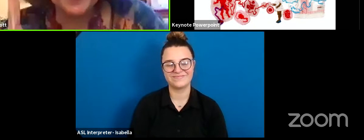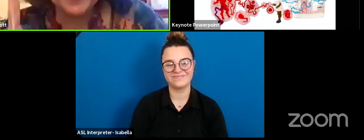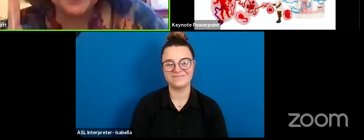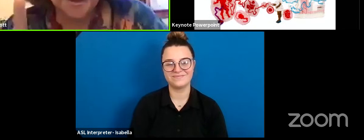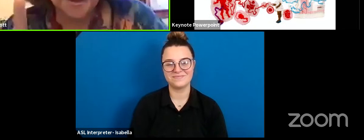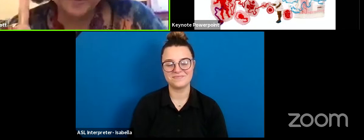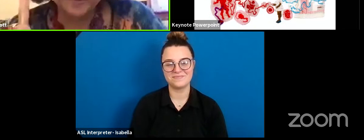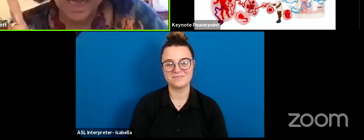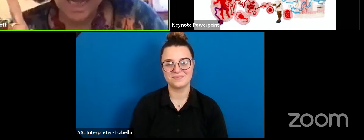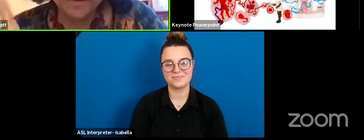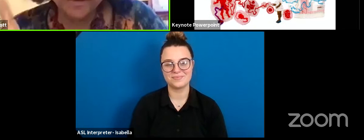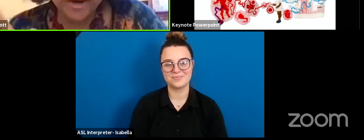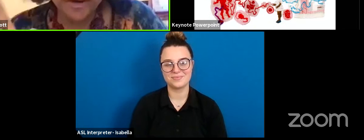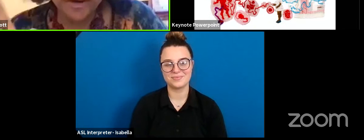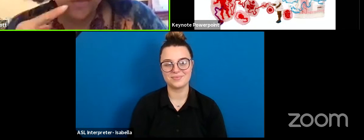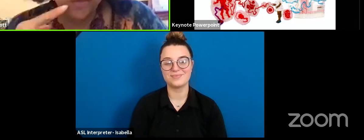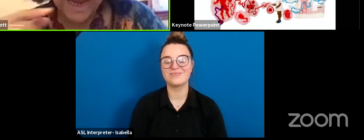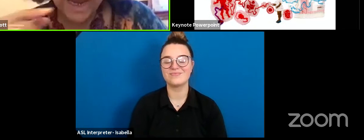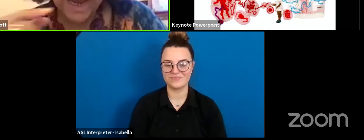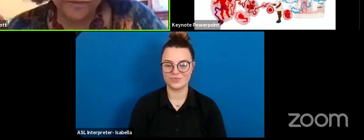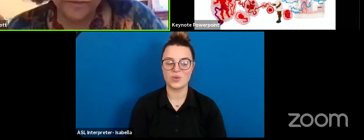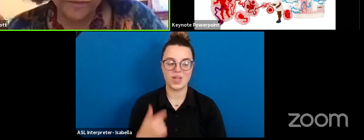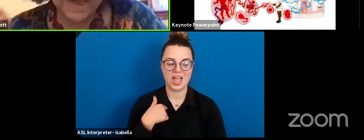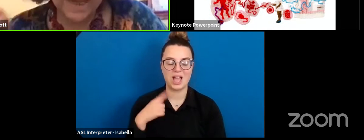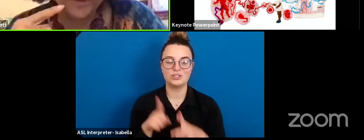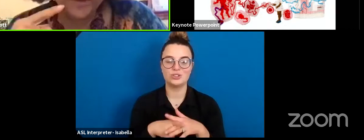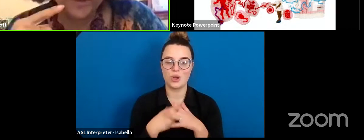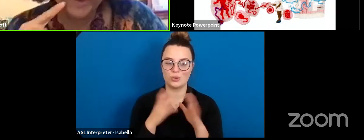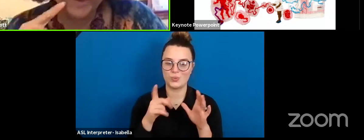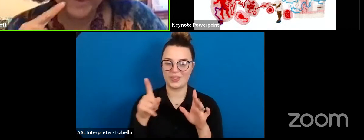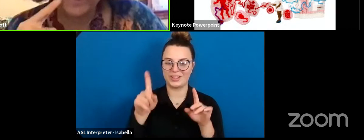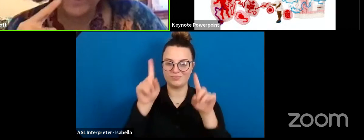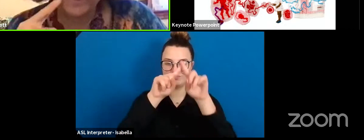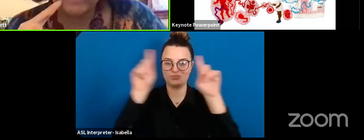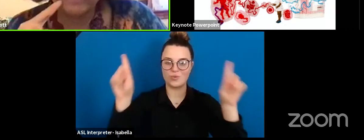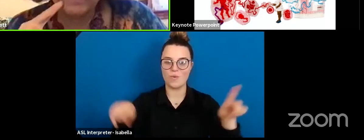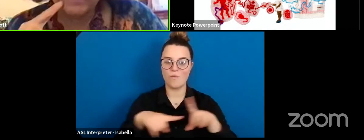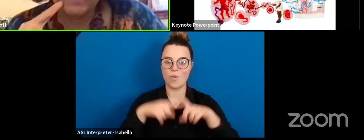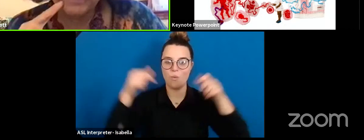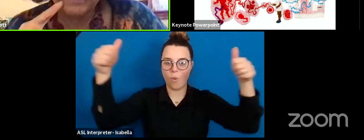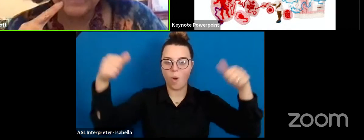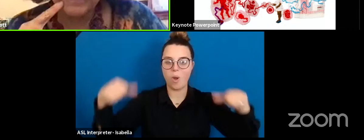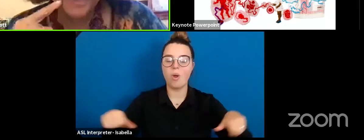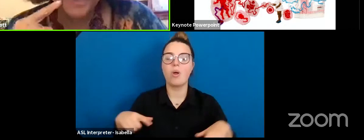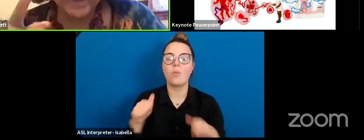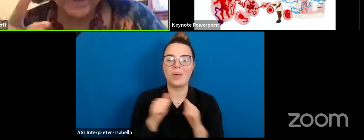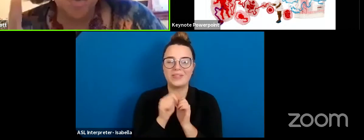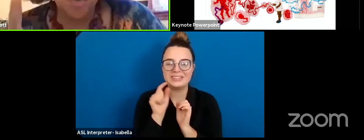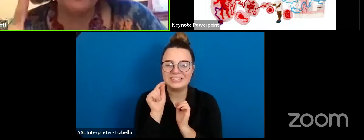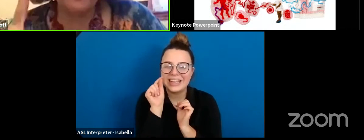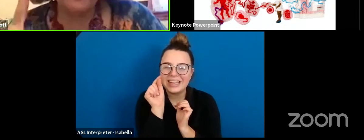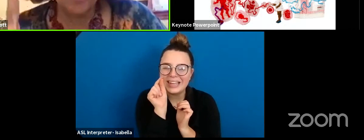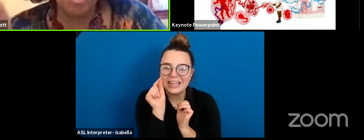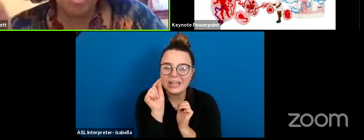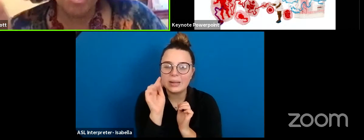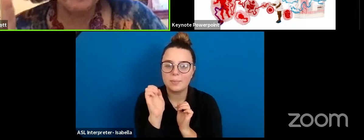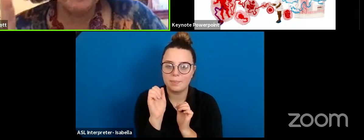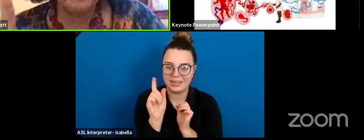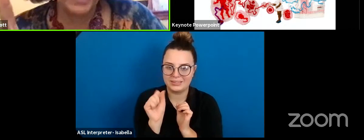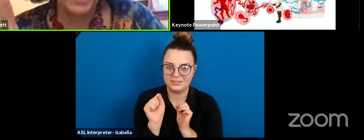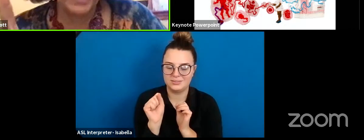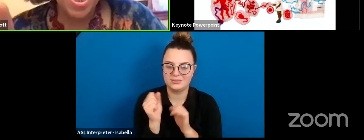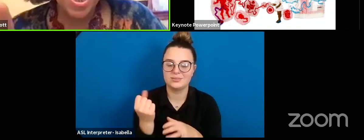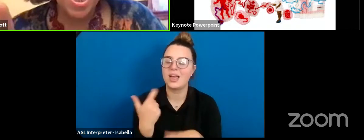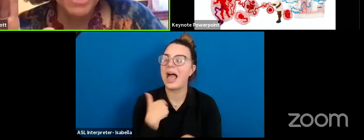So I started doing these wall hangings with tiny little beads. I really wanted you to walk up